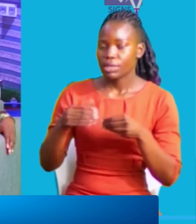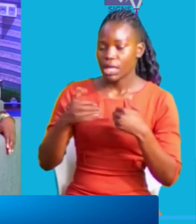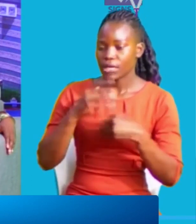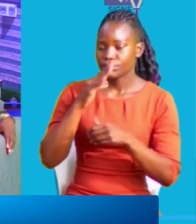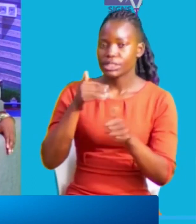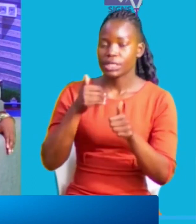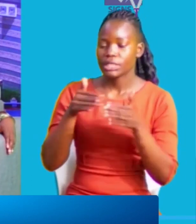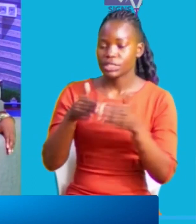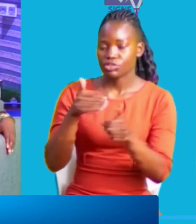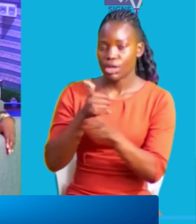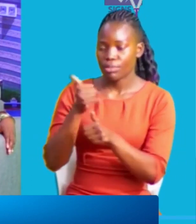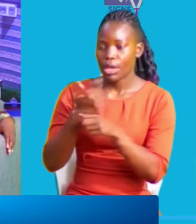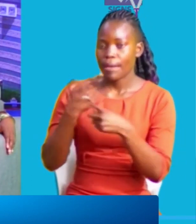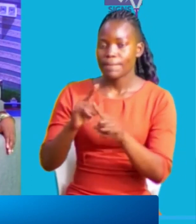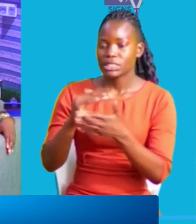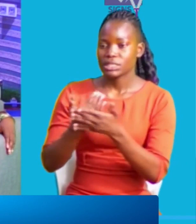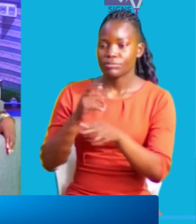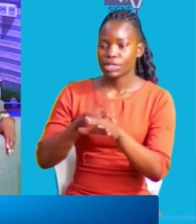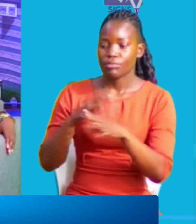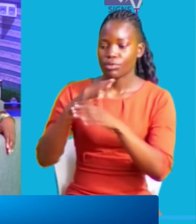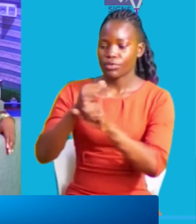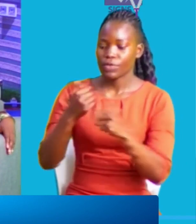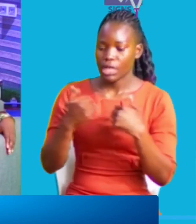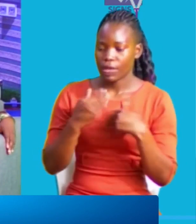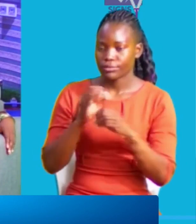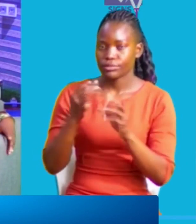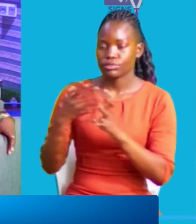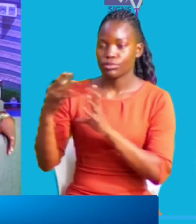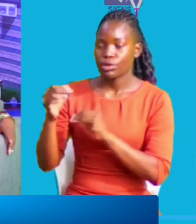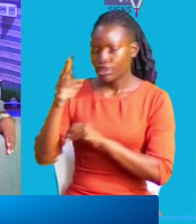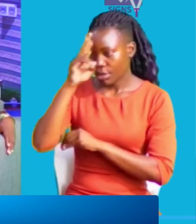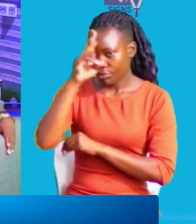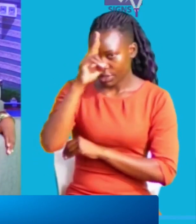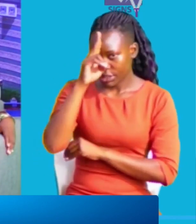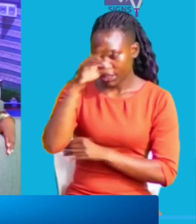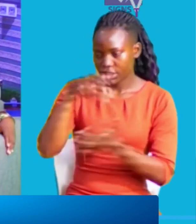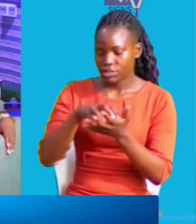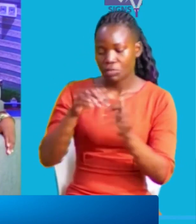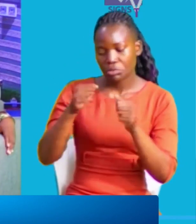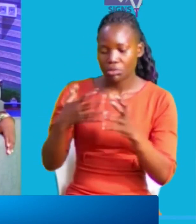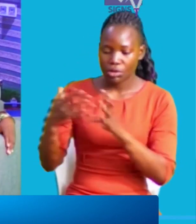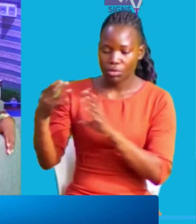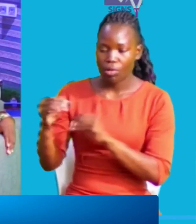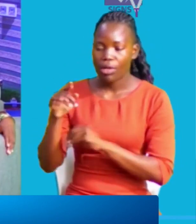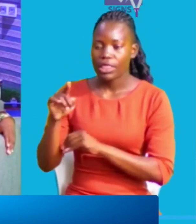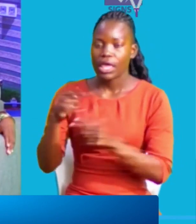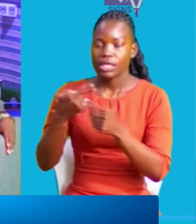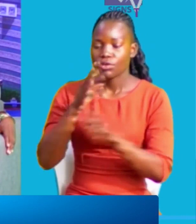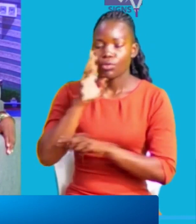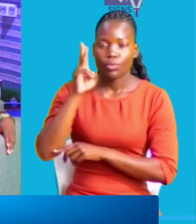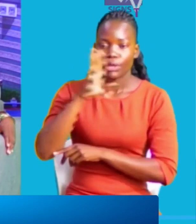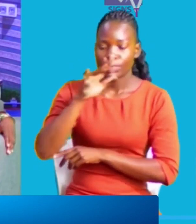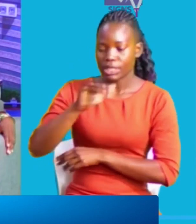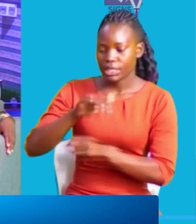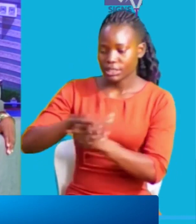because they do not, sometimes they lack that confidence to go even to the police station. And also they would go there and still they'll be discriminated and